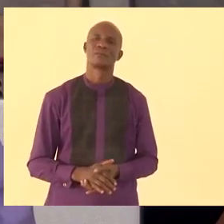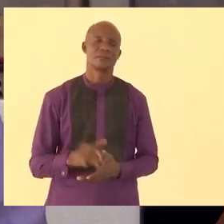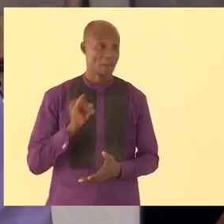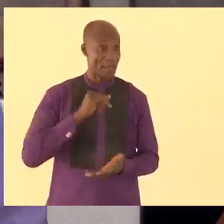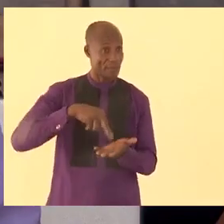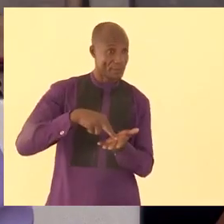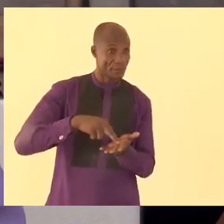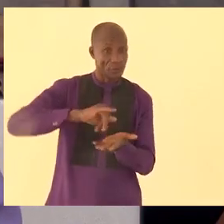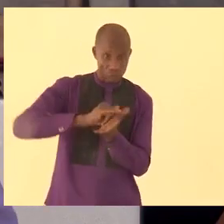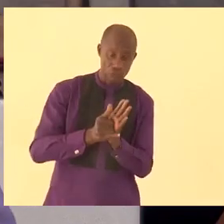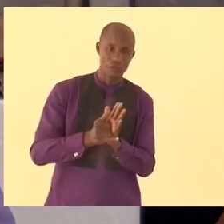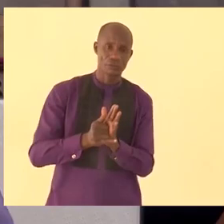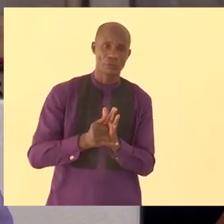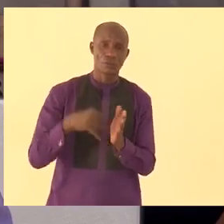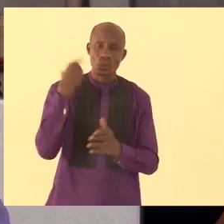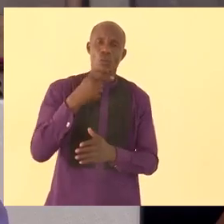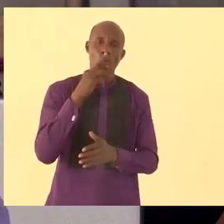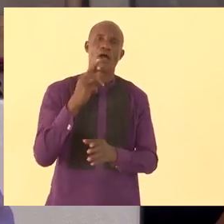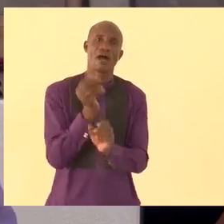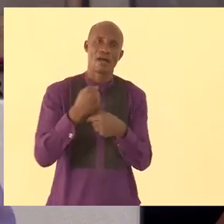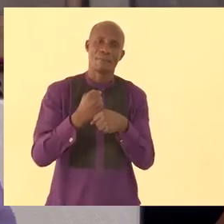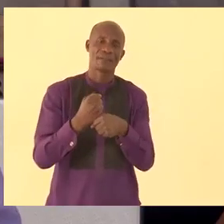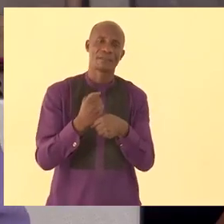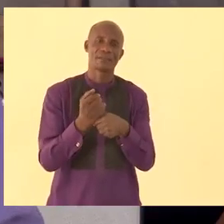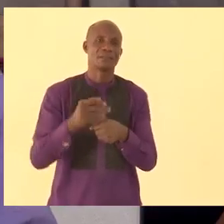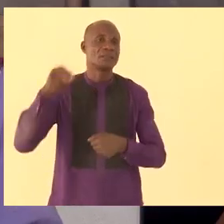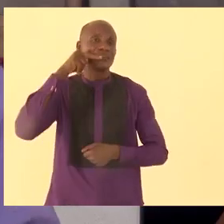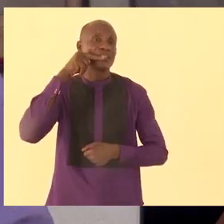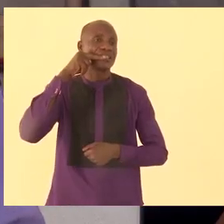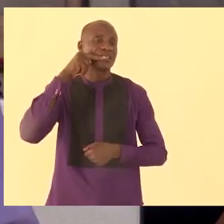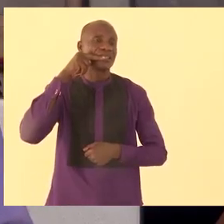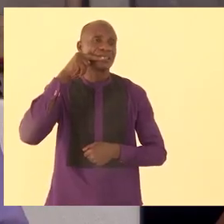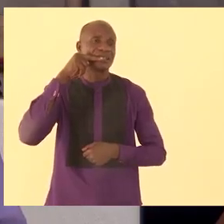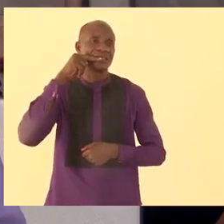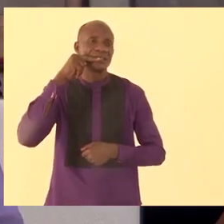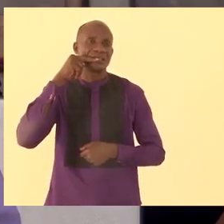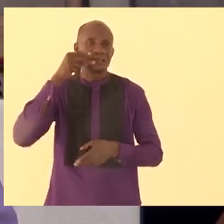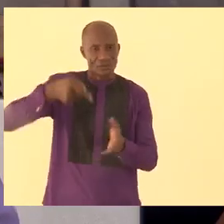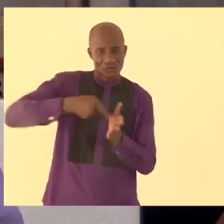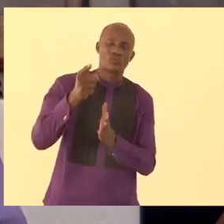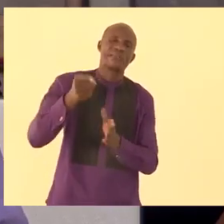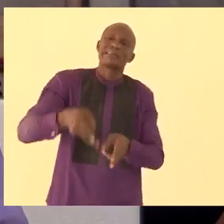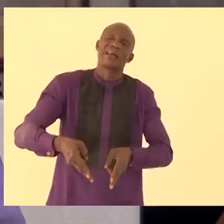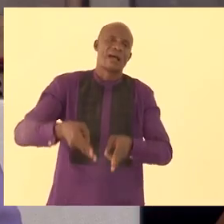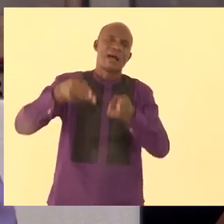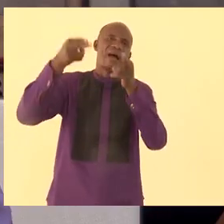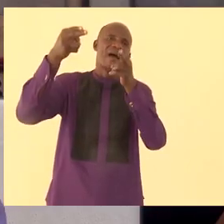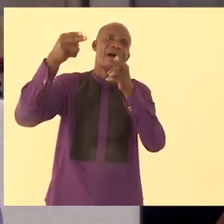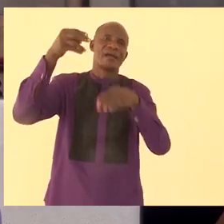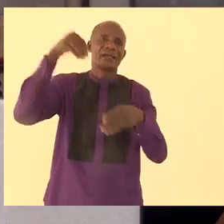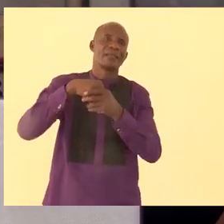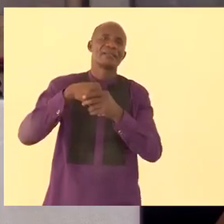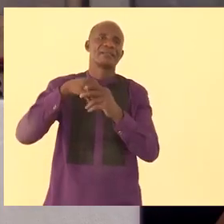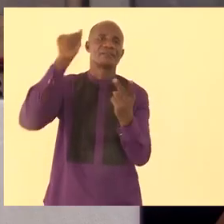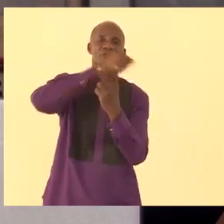I mean, those who are scoring, making Nigeria score the highest in marital infidelity, they couldn't be any of us, isn't it?